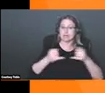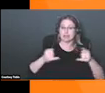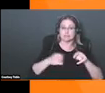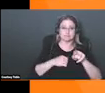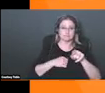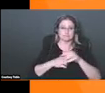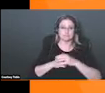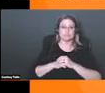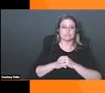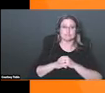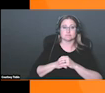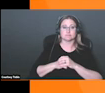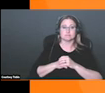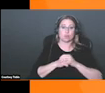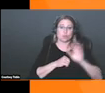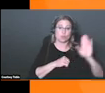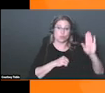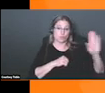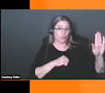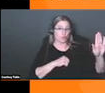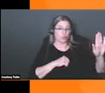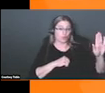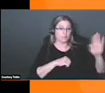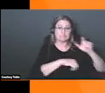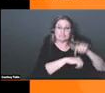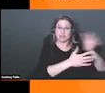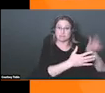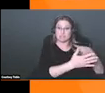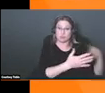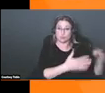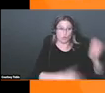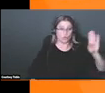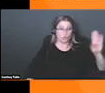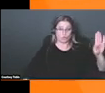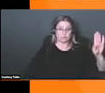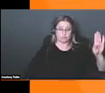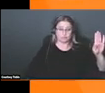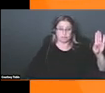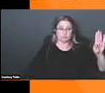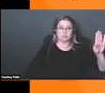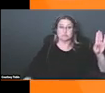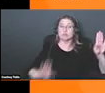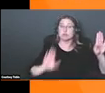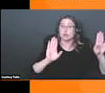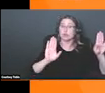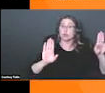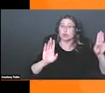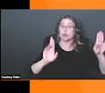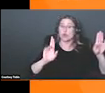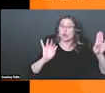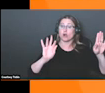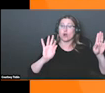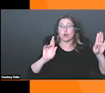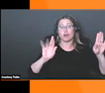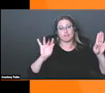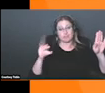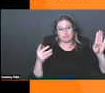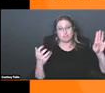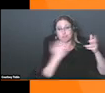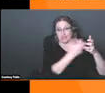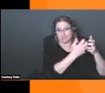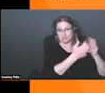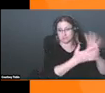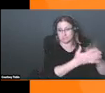the project to the grant or RFP timeline. Let's say, for example,